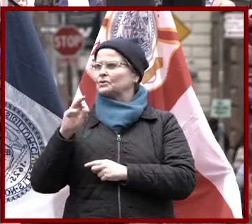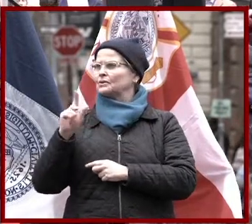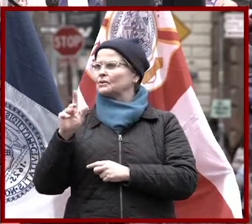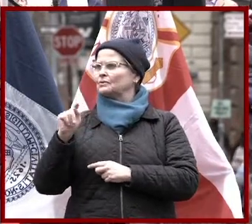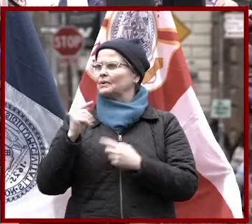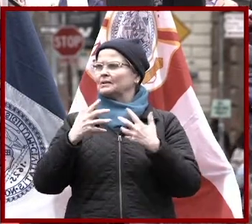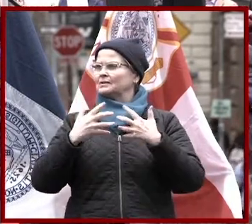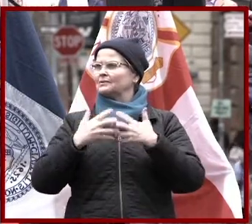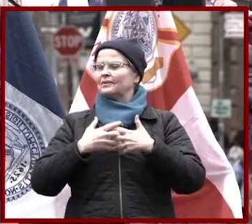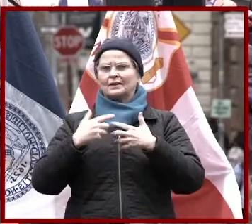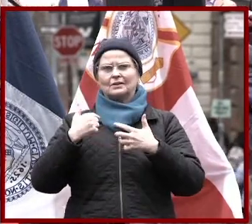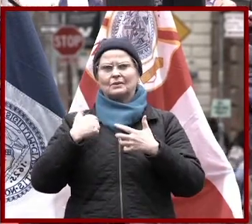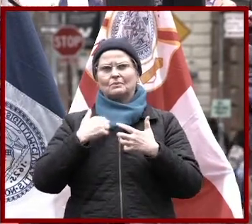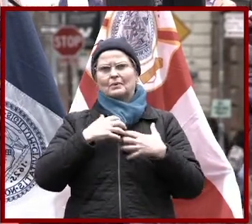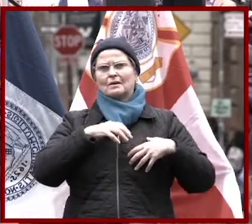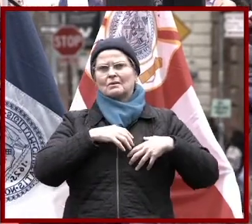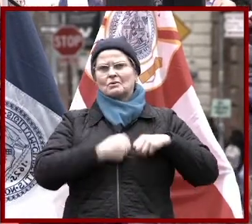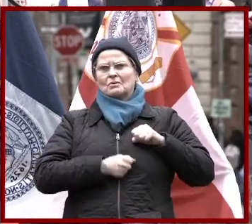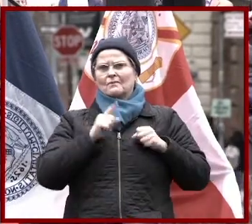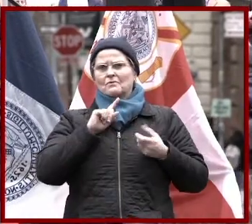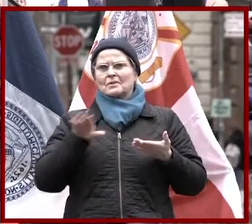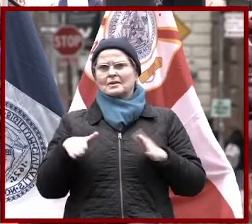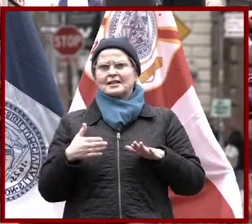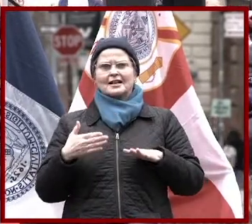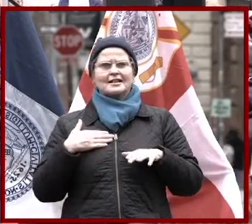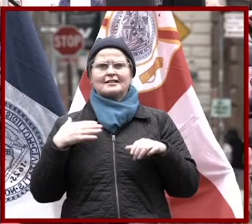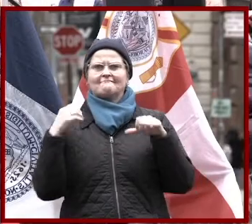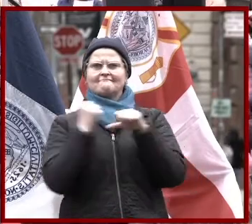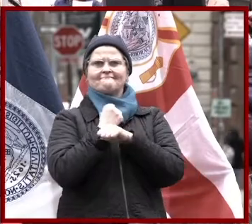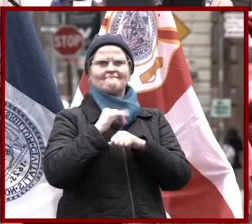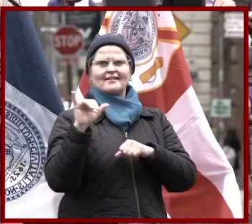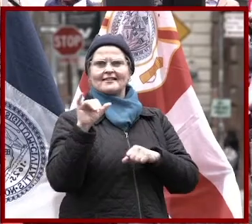dead, and fight like hell for the living.